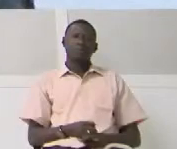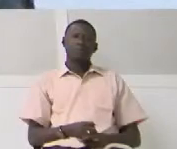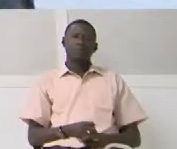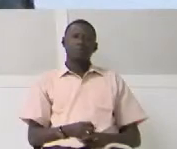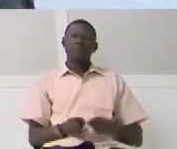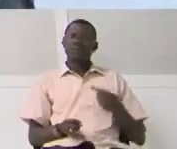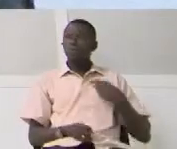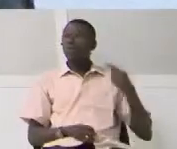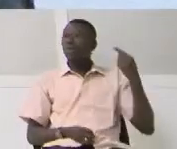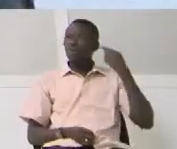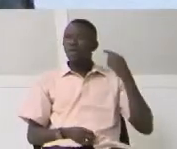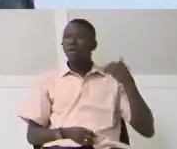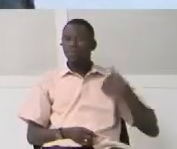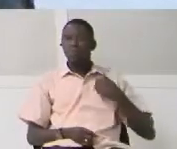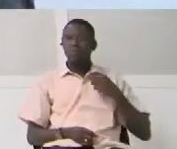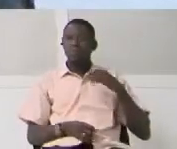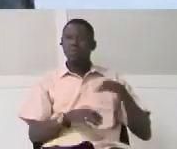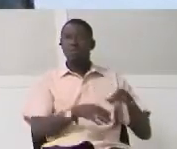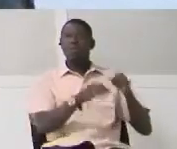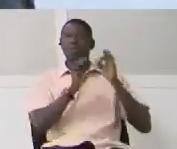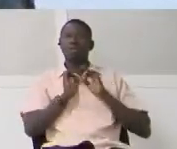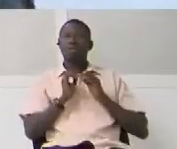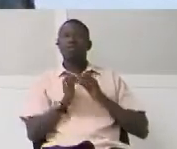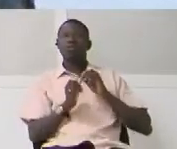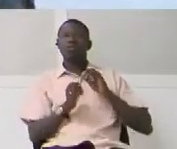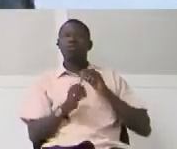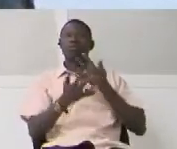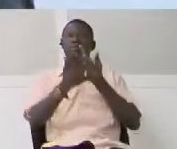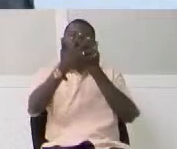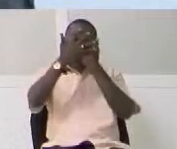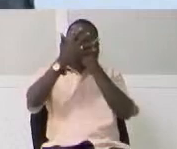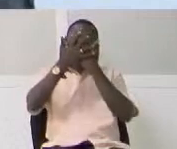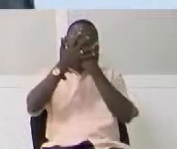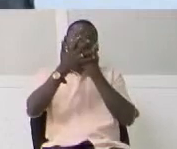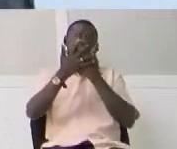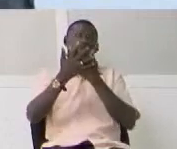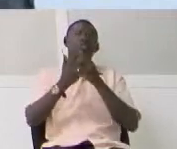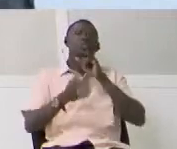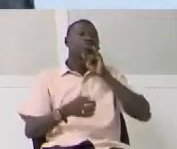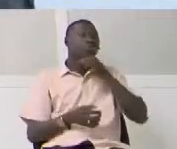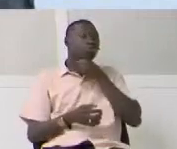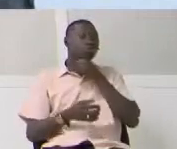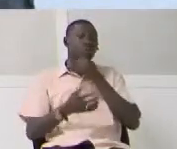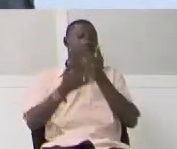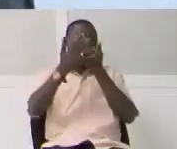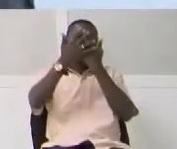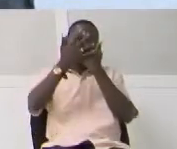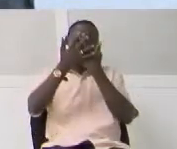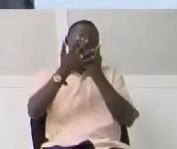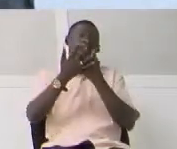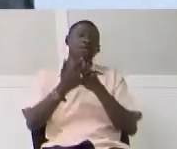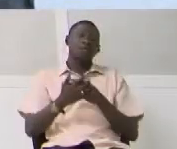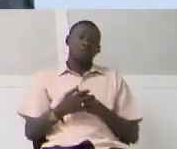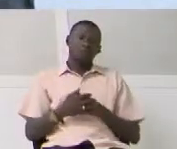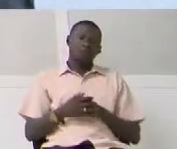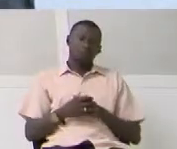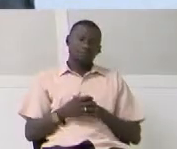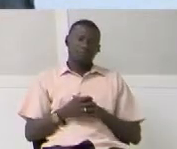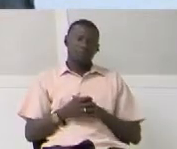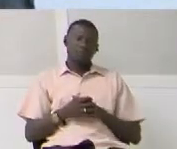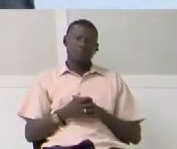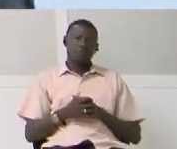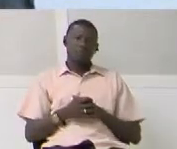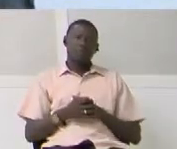So here people are taking to mile 2. He was so proud. Not mile 2, mile 7. Mile 7. Well, mile 7 that did the con, I